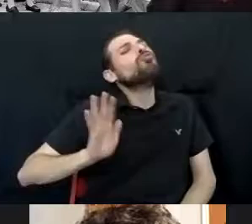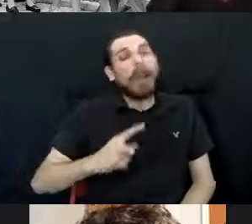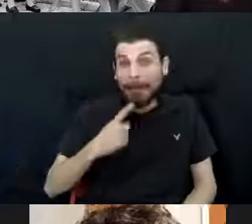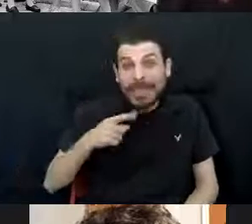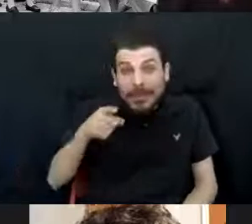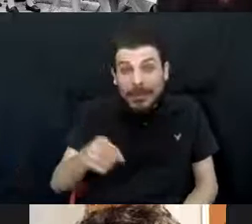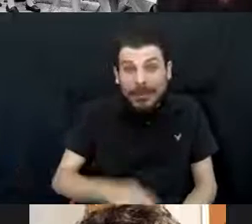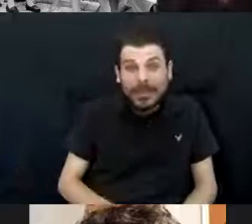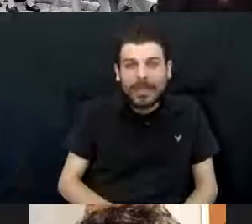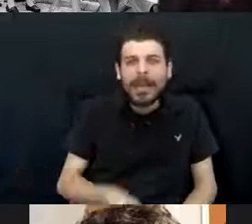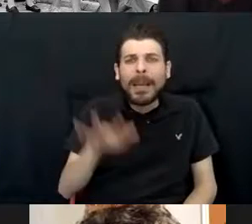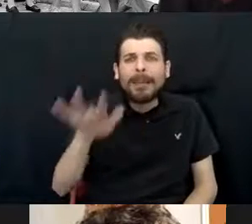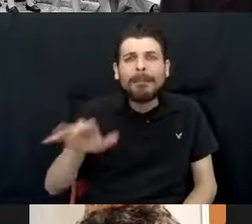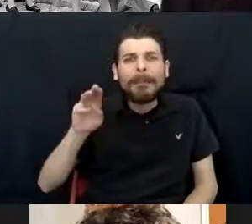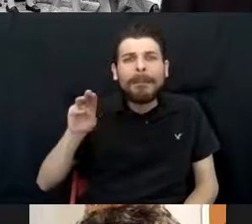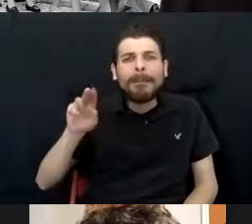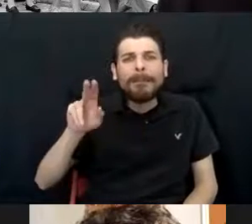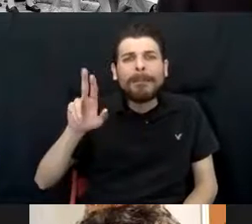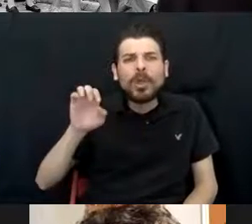Take it off mute so she can say